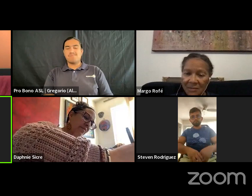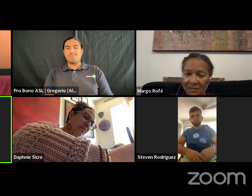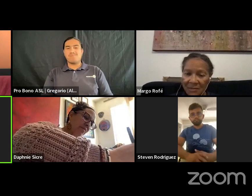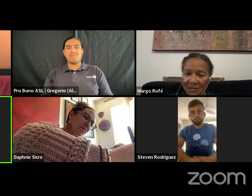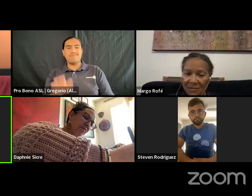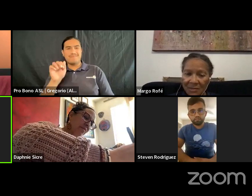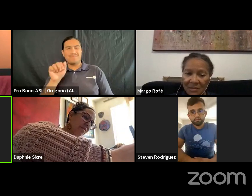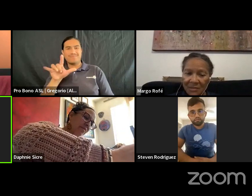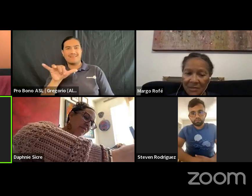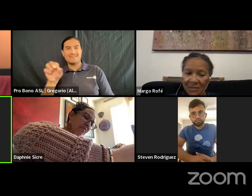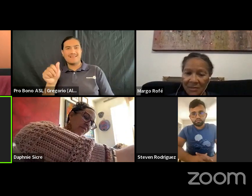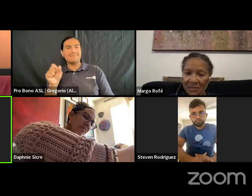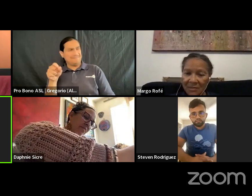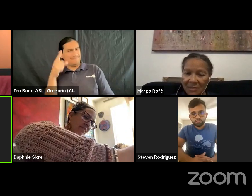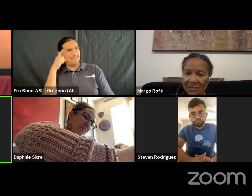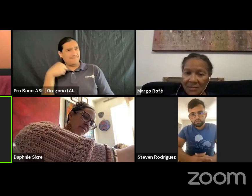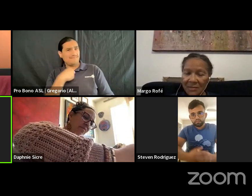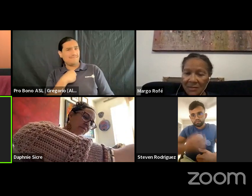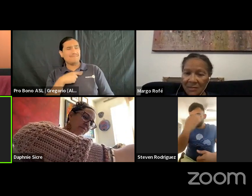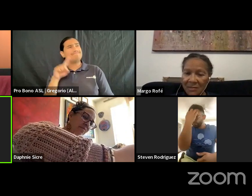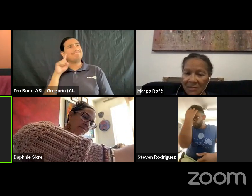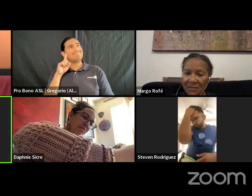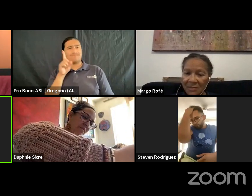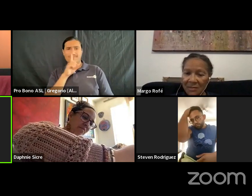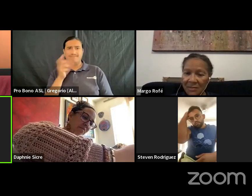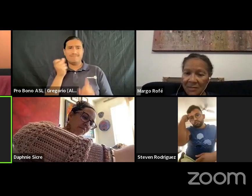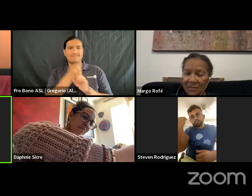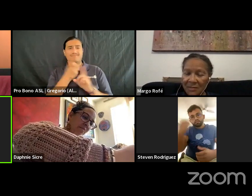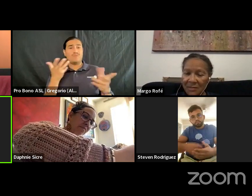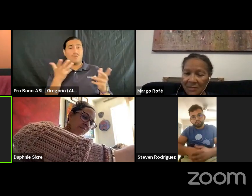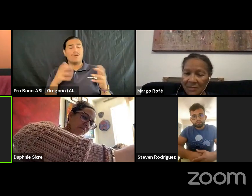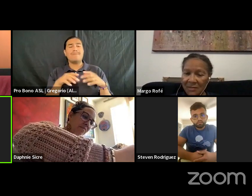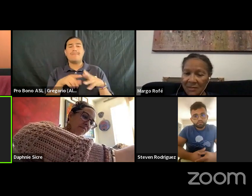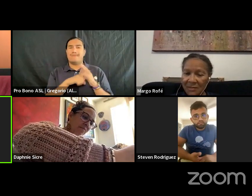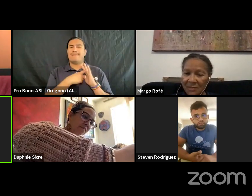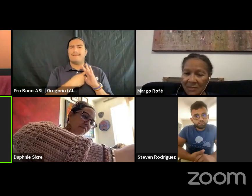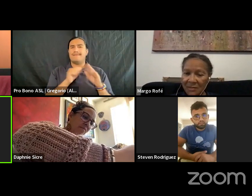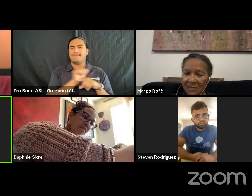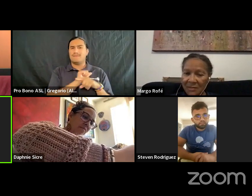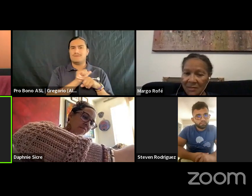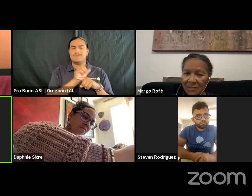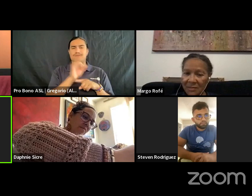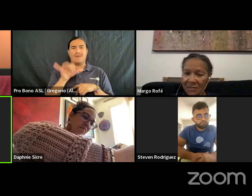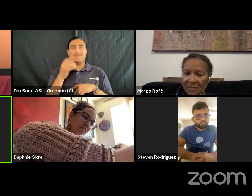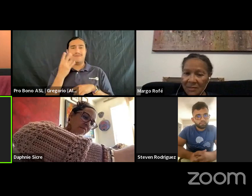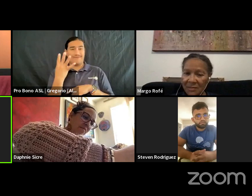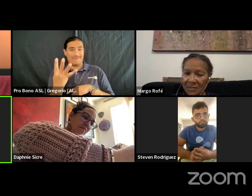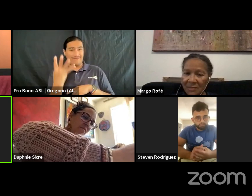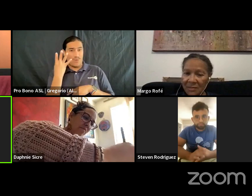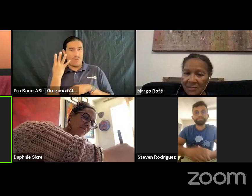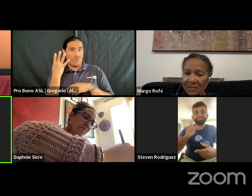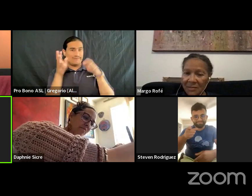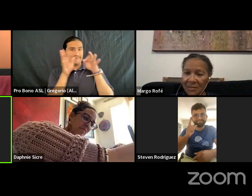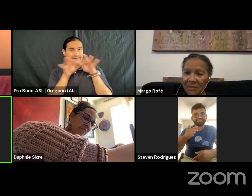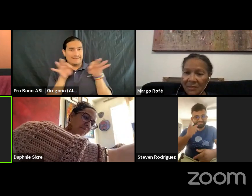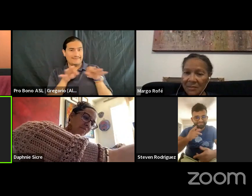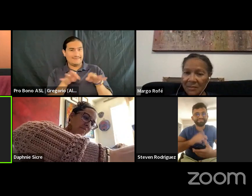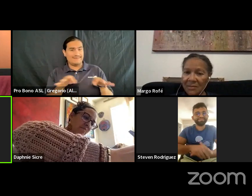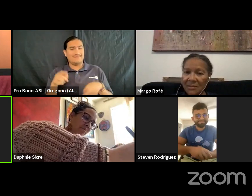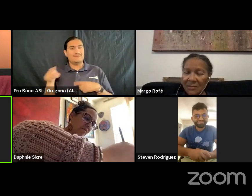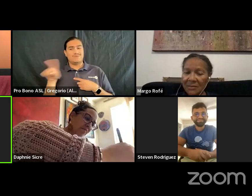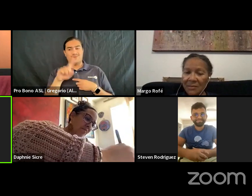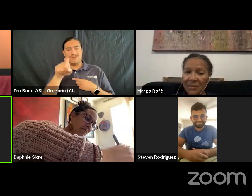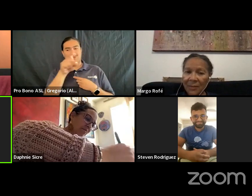Yeah, I think for me, what was really impactful was the beginning exercise, the within four sentences that you had to give a